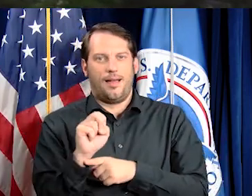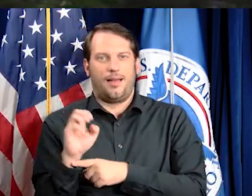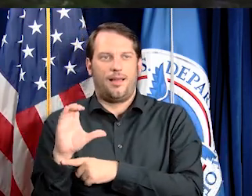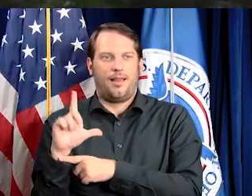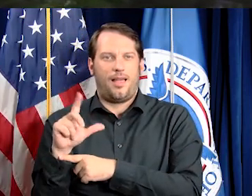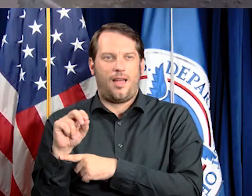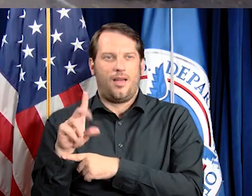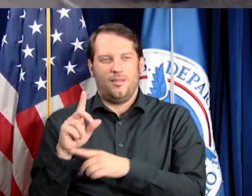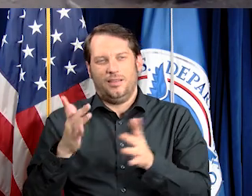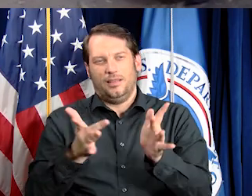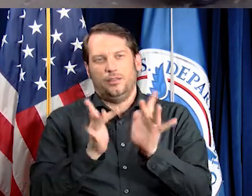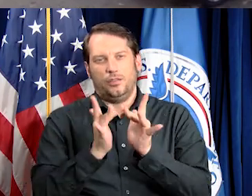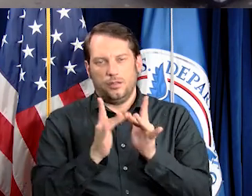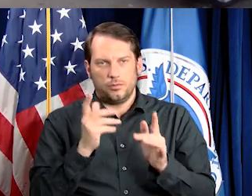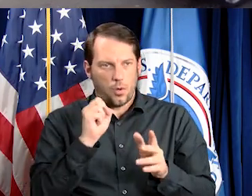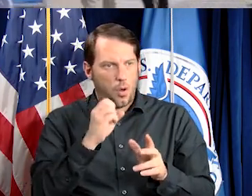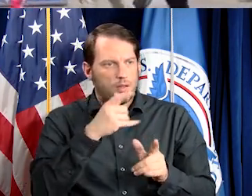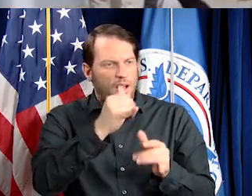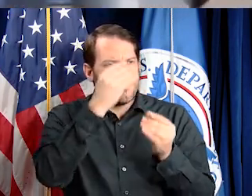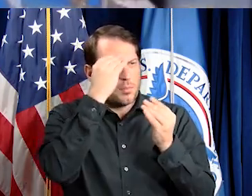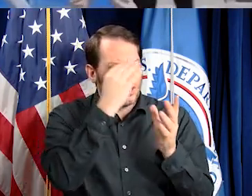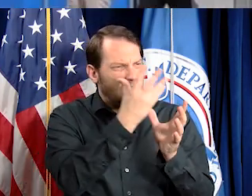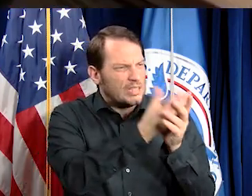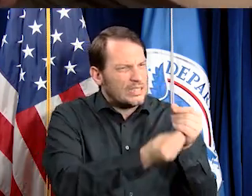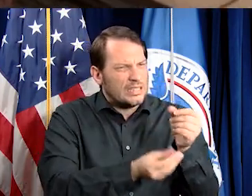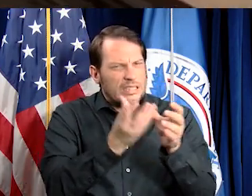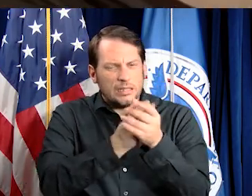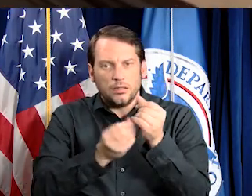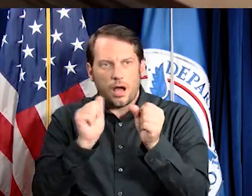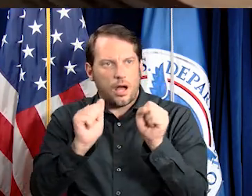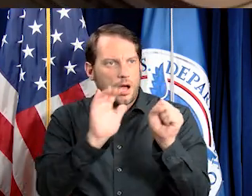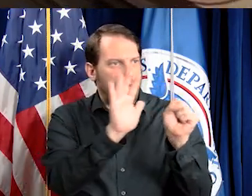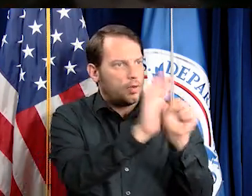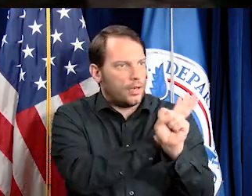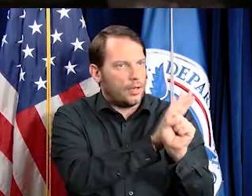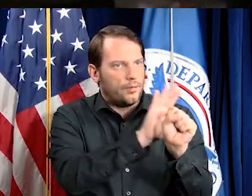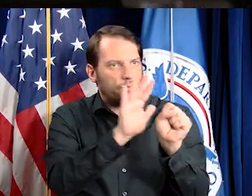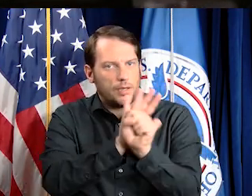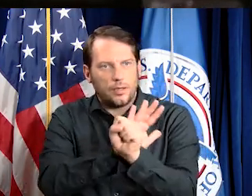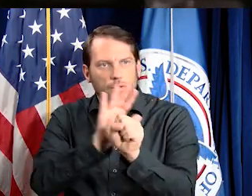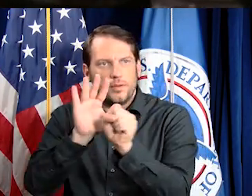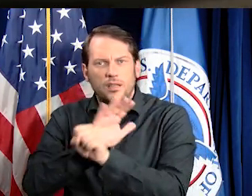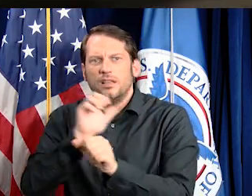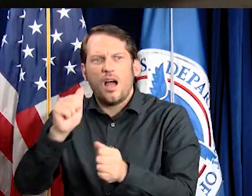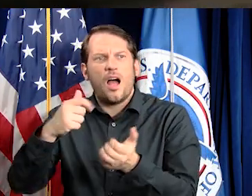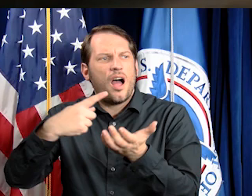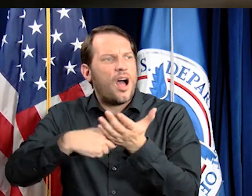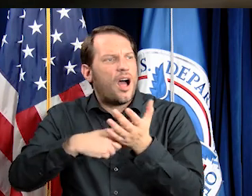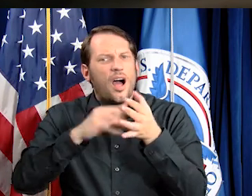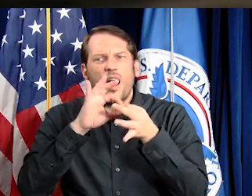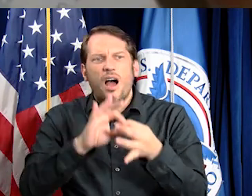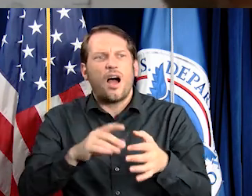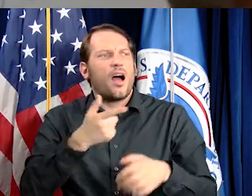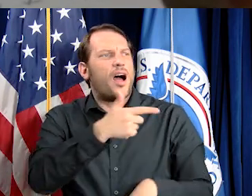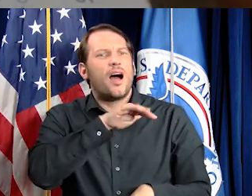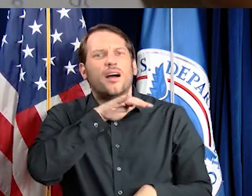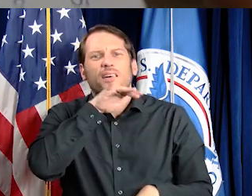channels. Citizen scientists capture data about local air pollution and help change